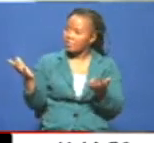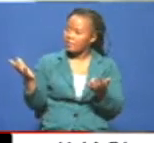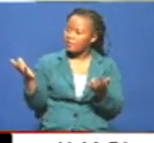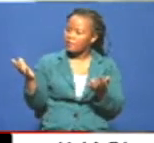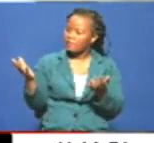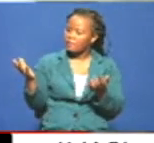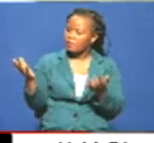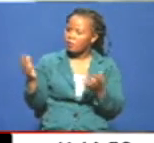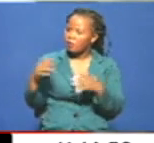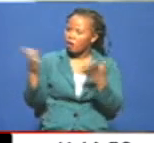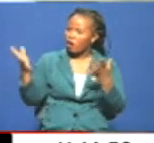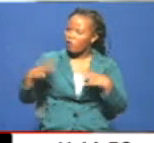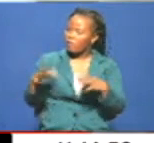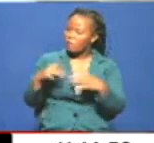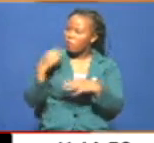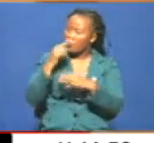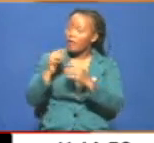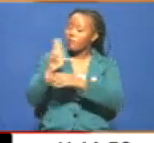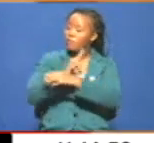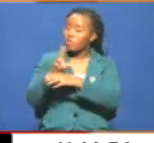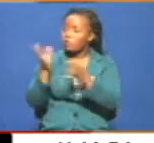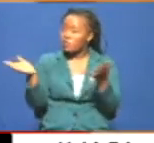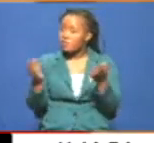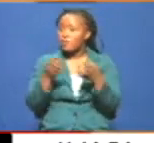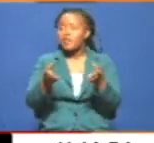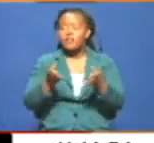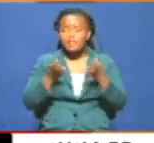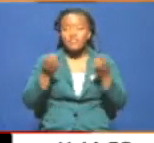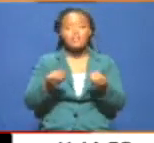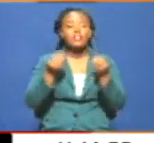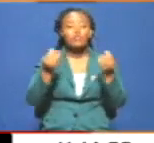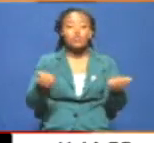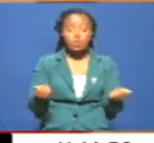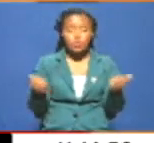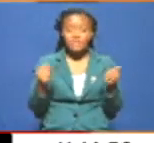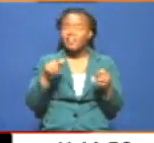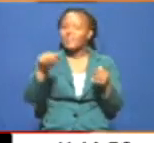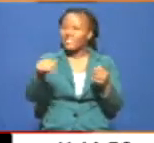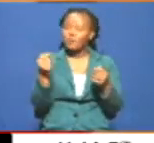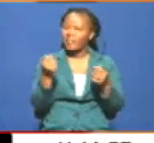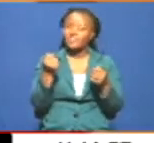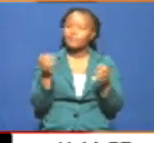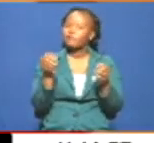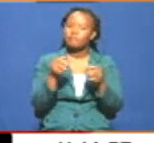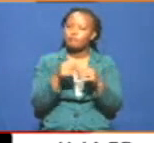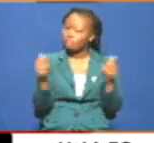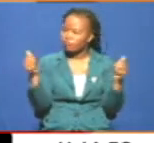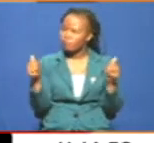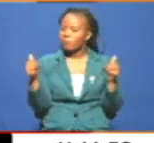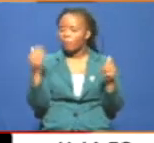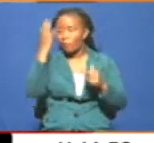the end users here are people who need these solutions. The demand is there, and this is because, number